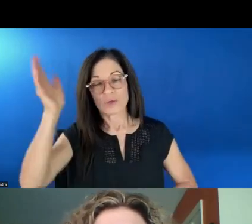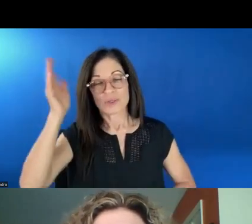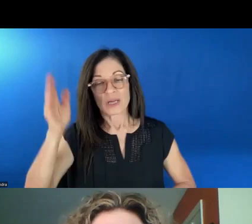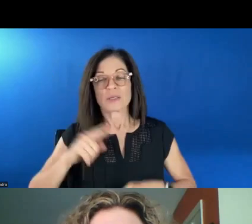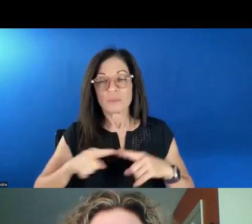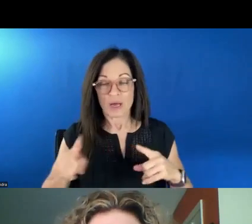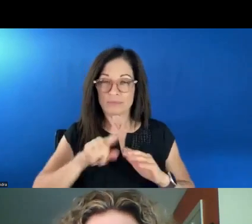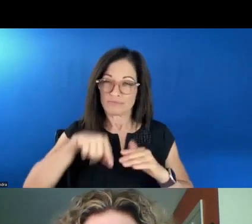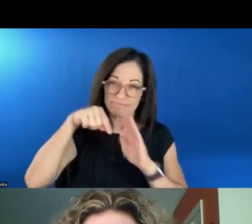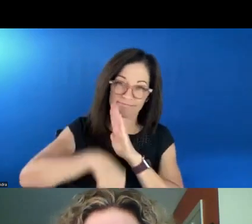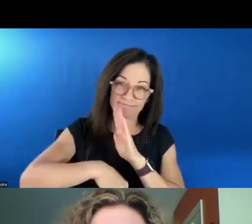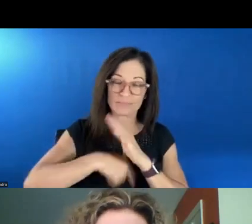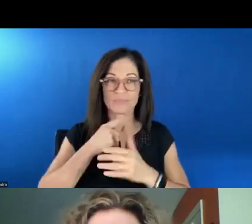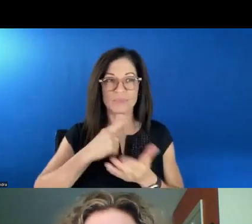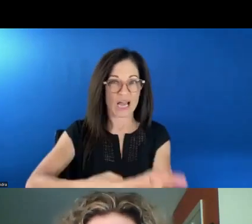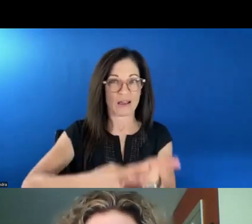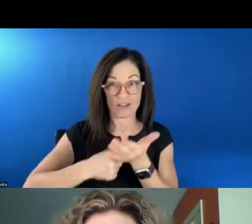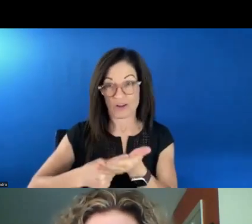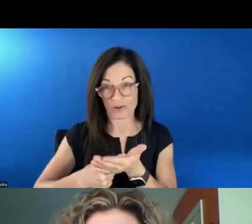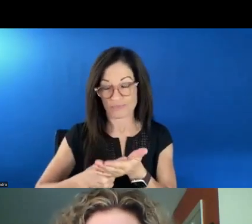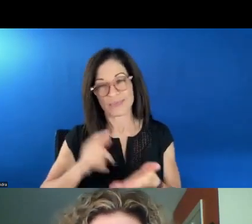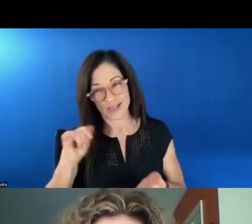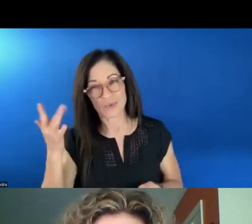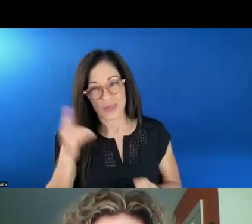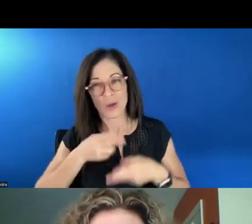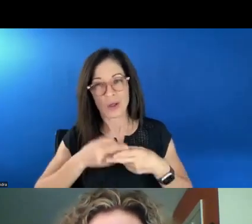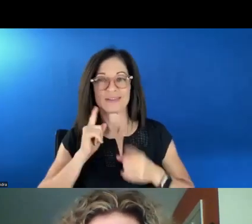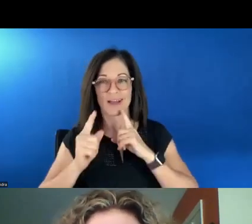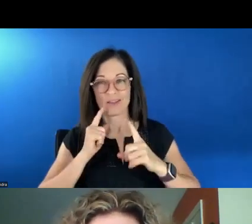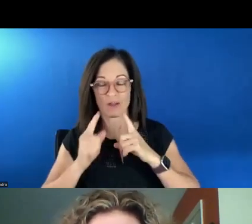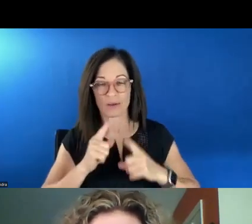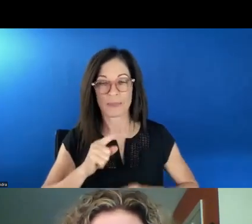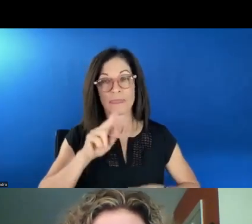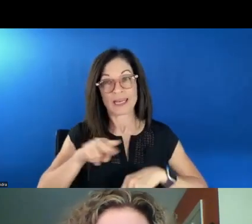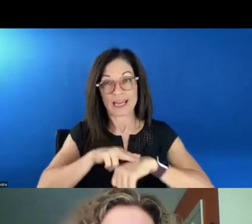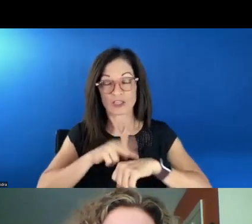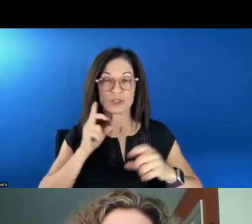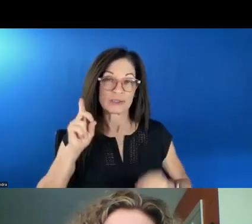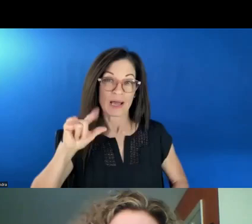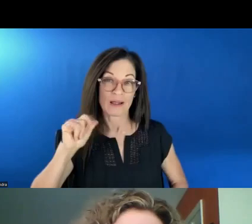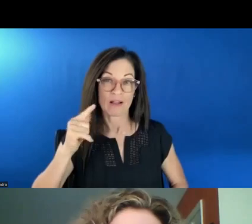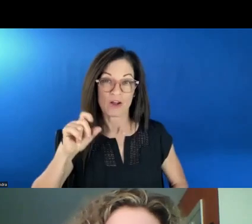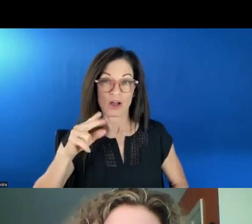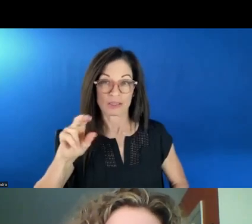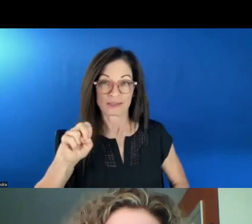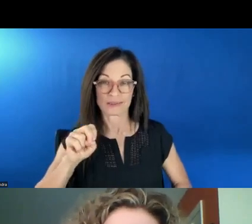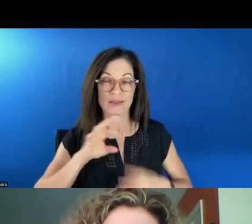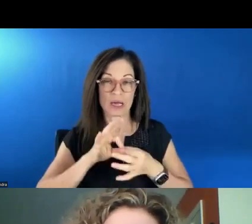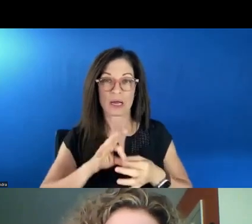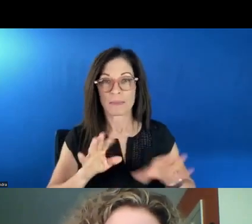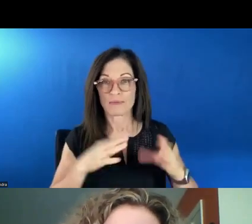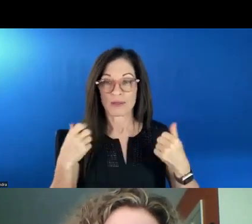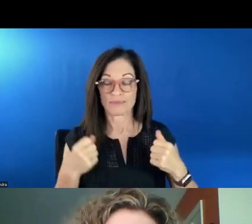but in-depth dialogue, hence the name, National Dialogues on Behavioral Health. So hope to